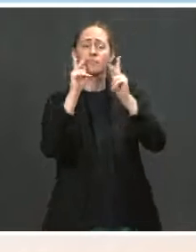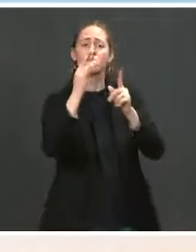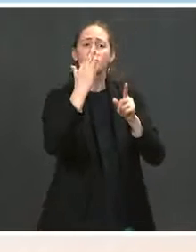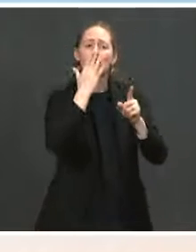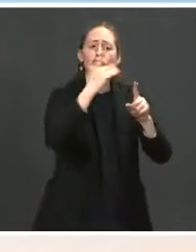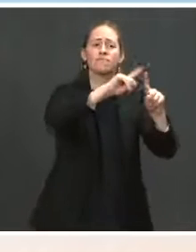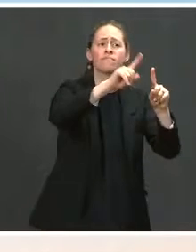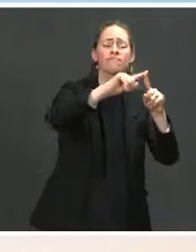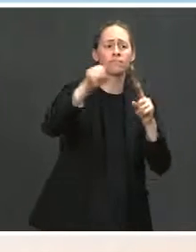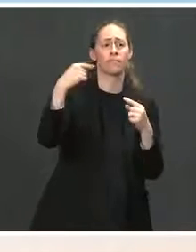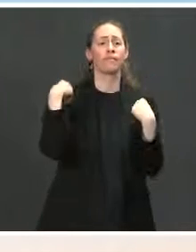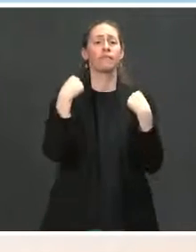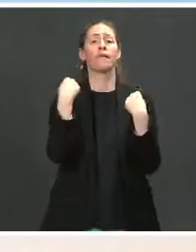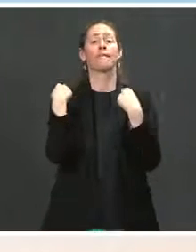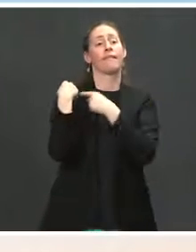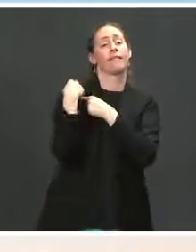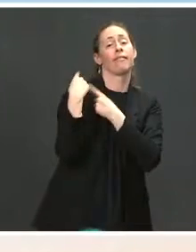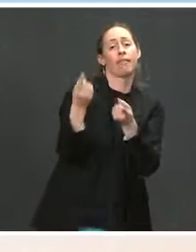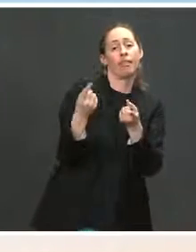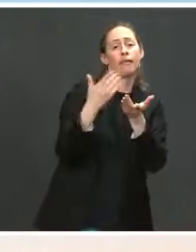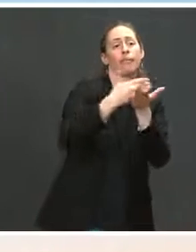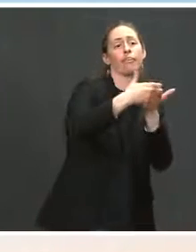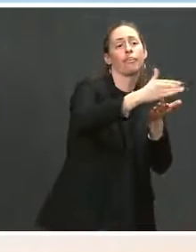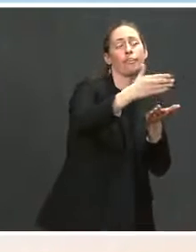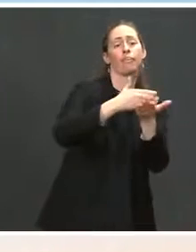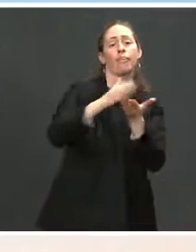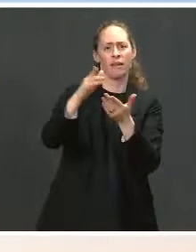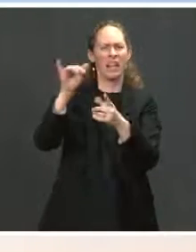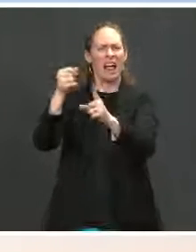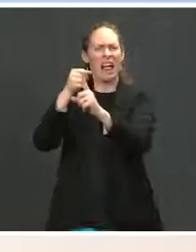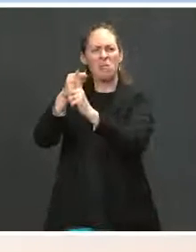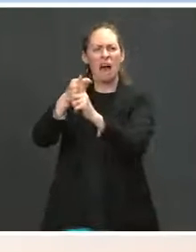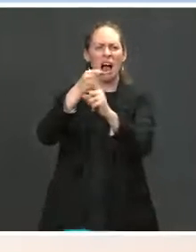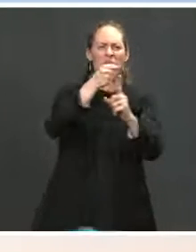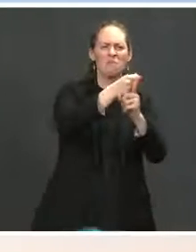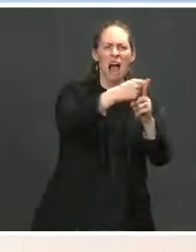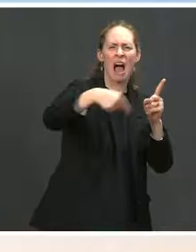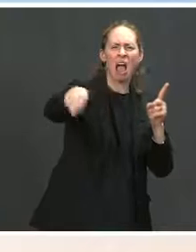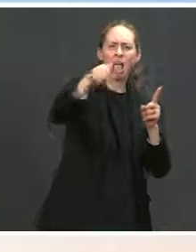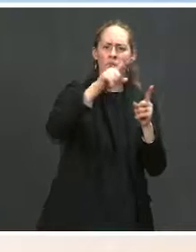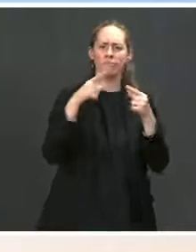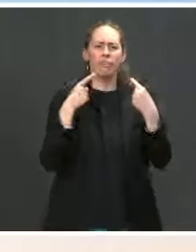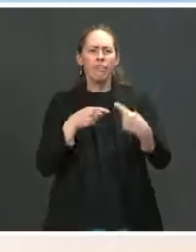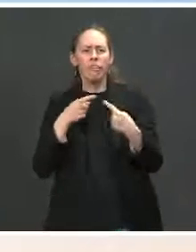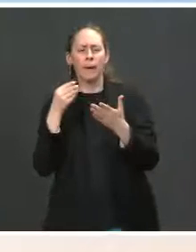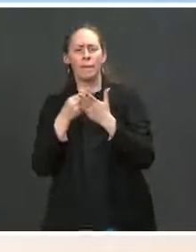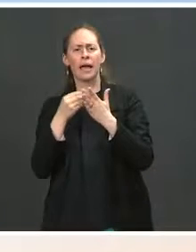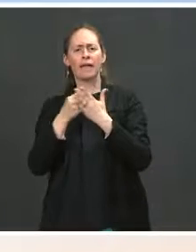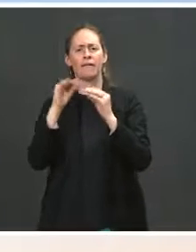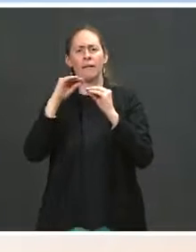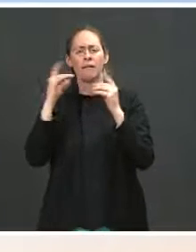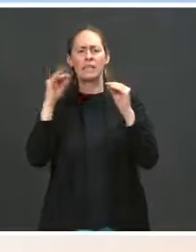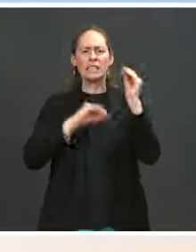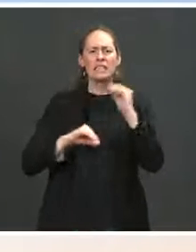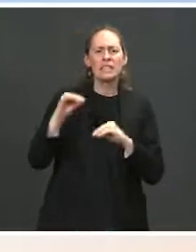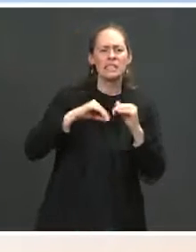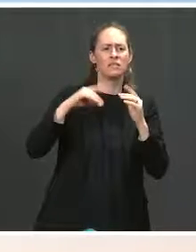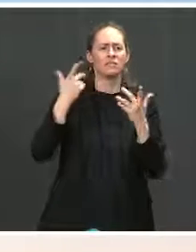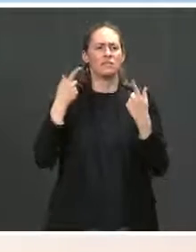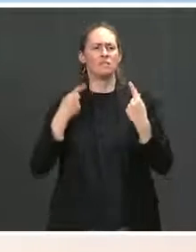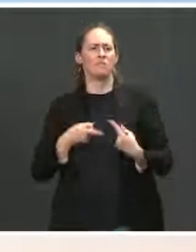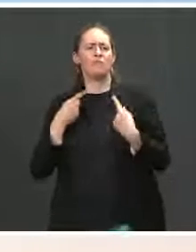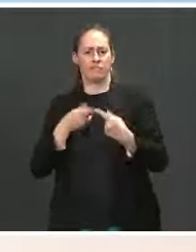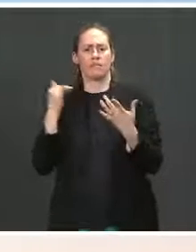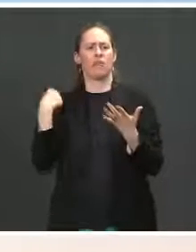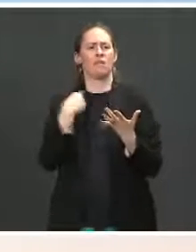underserved, marginalized, and adversely affected by persistent poverty and inequality, can be helped by these actions. And by focusing